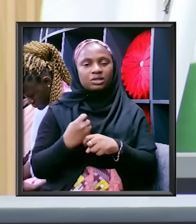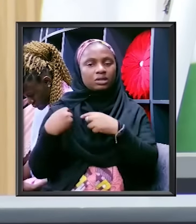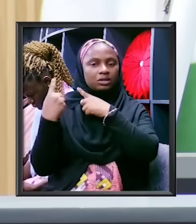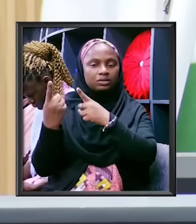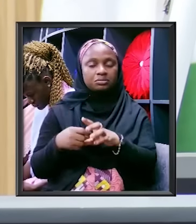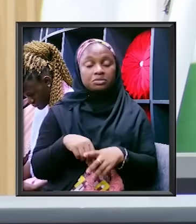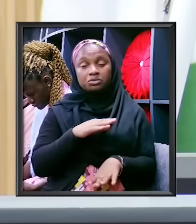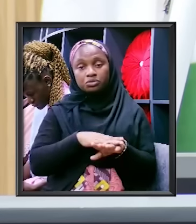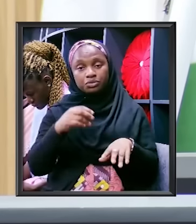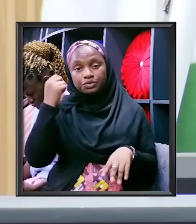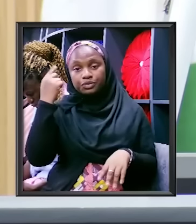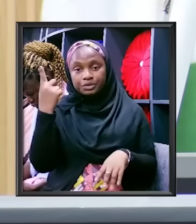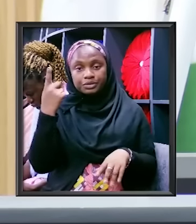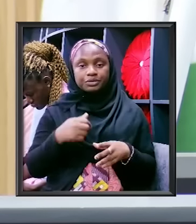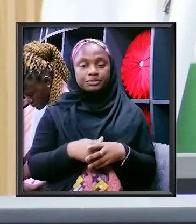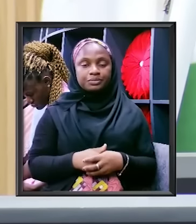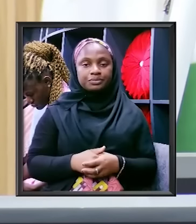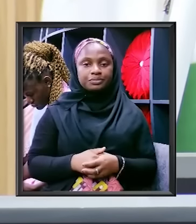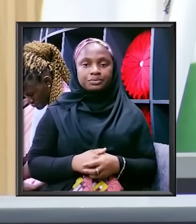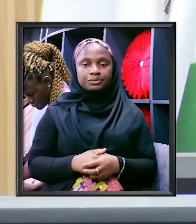I don't know whether I understand.